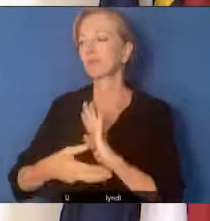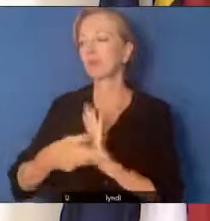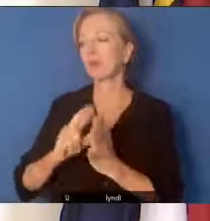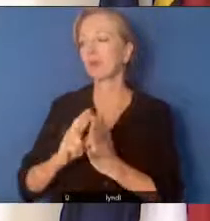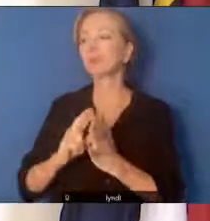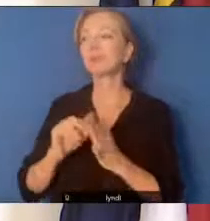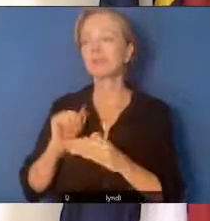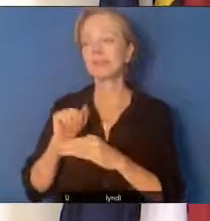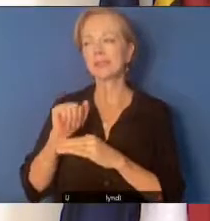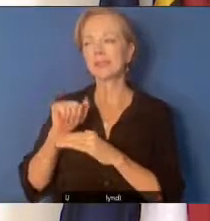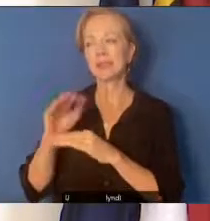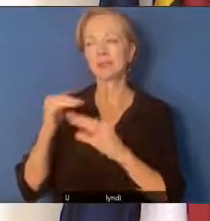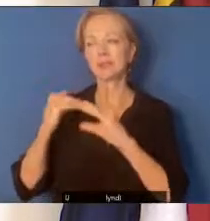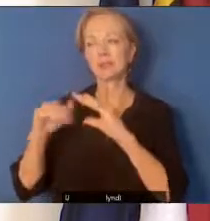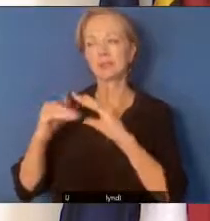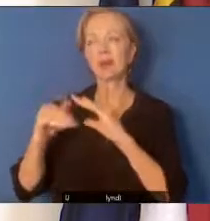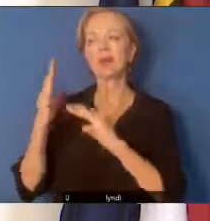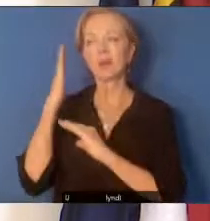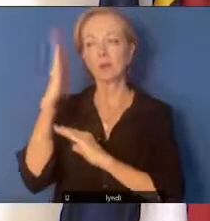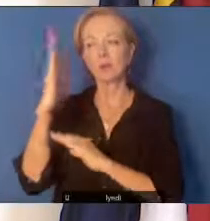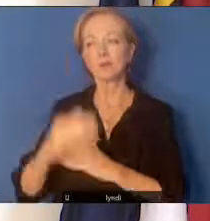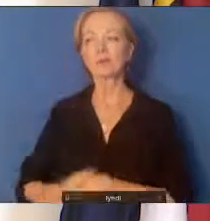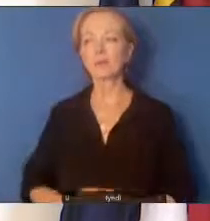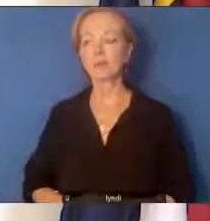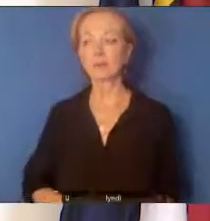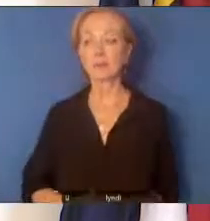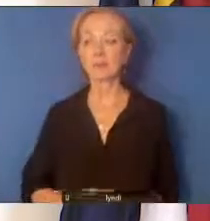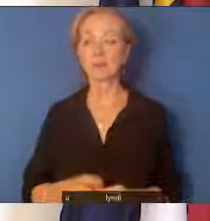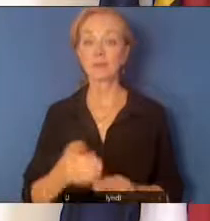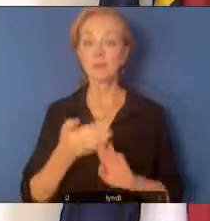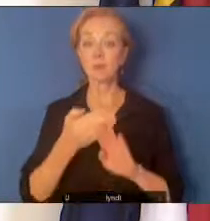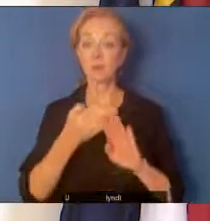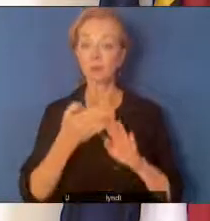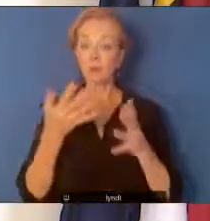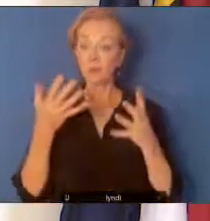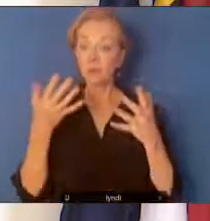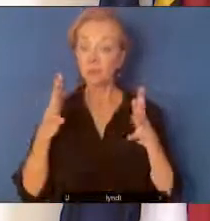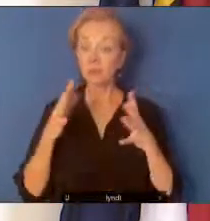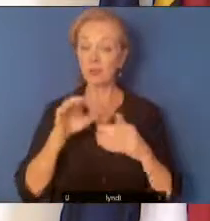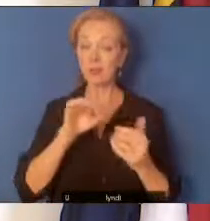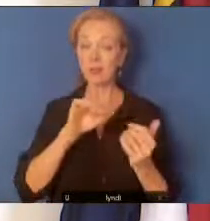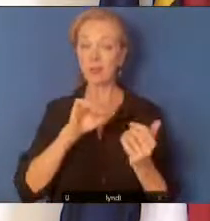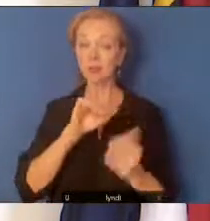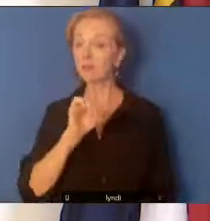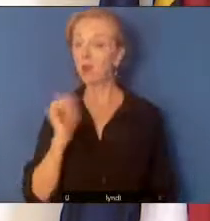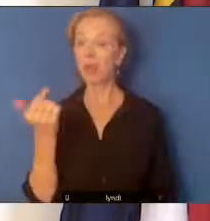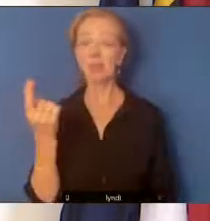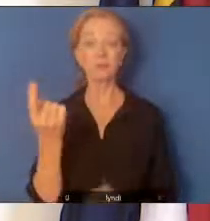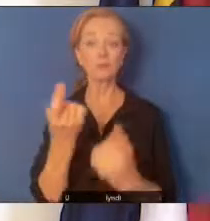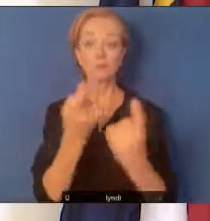in your inboxes as well. Before we conclude today, do we have any other questions?